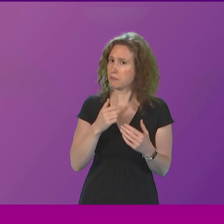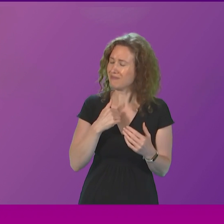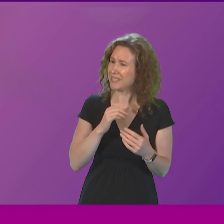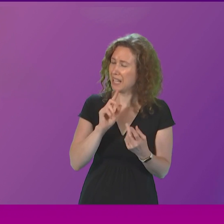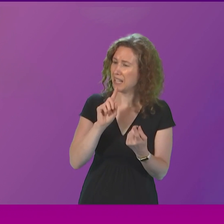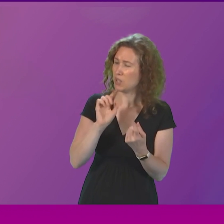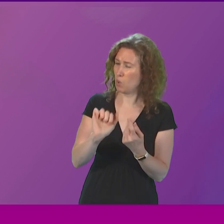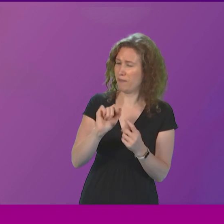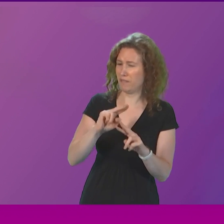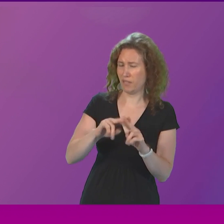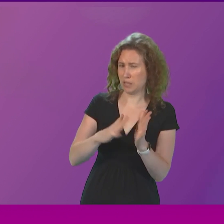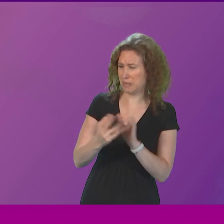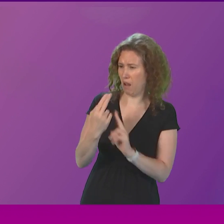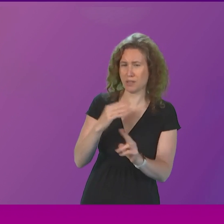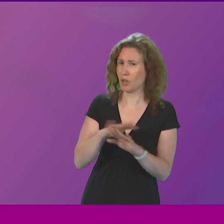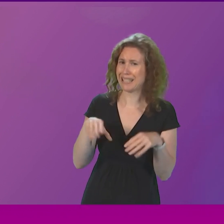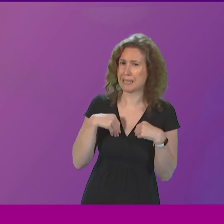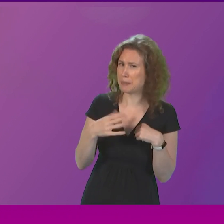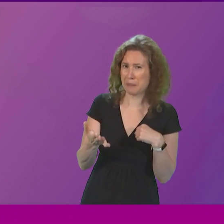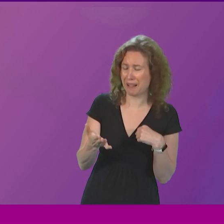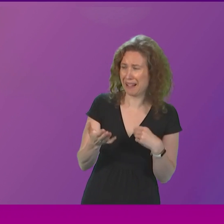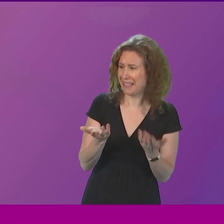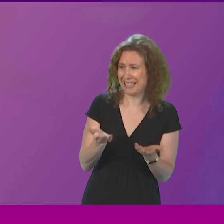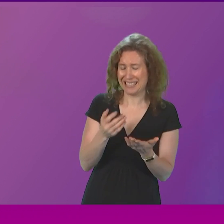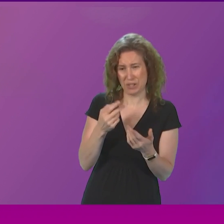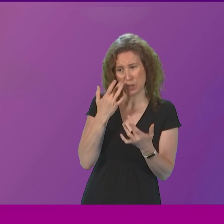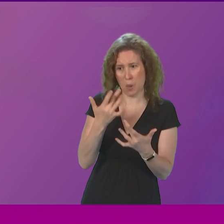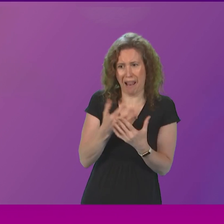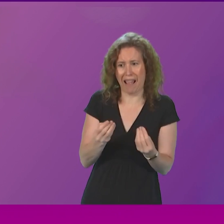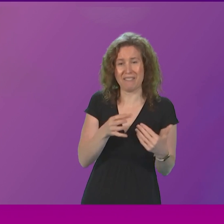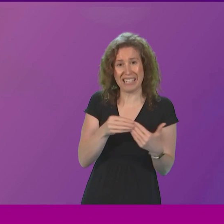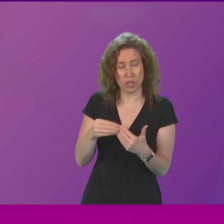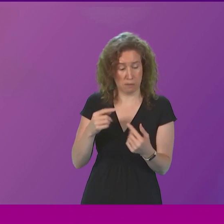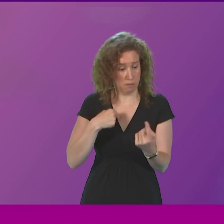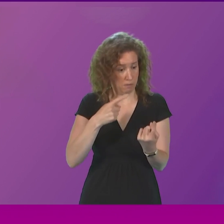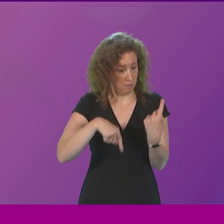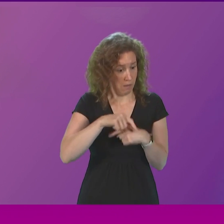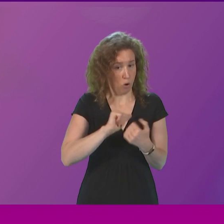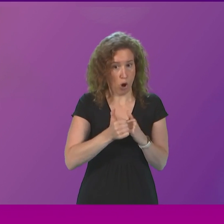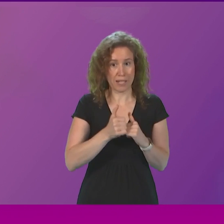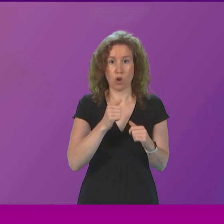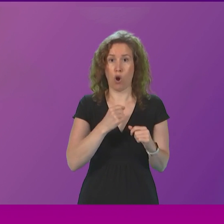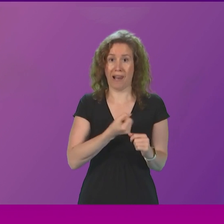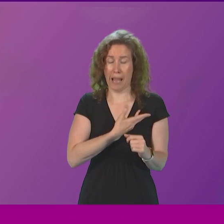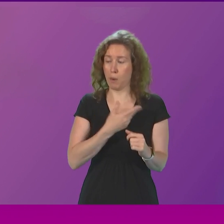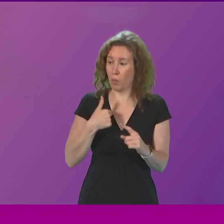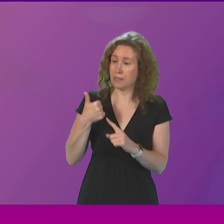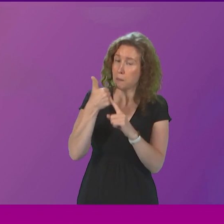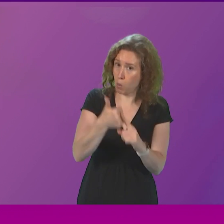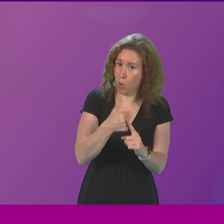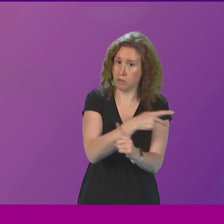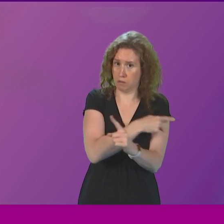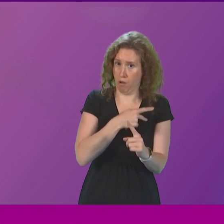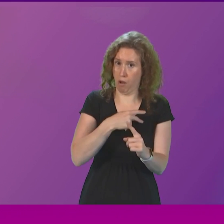afraid the answer from the First Minister is unacceptable and further lack of leadership. I and my colleagues on the Labour benches support the staff and trade unions and their